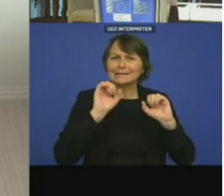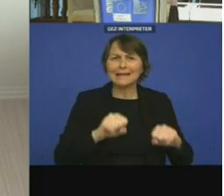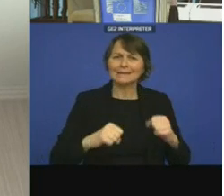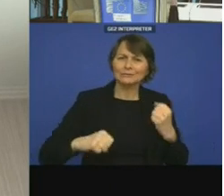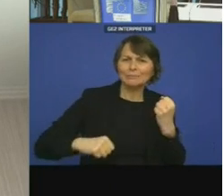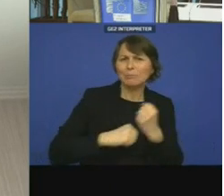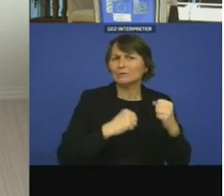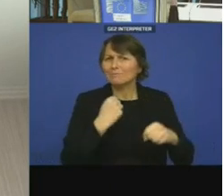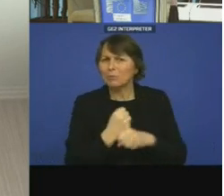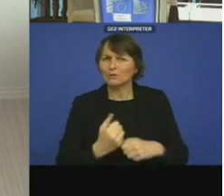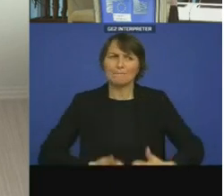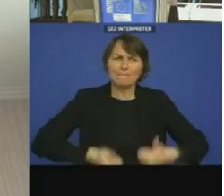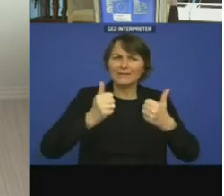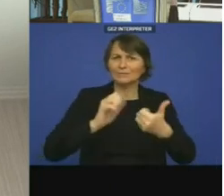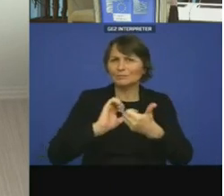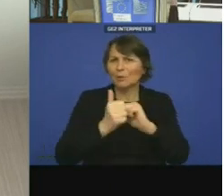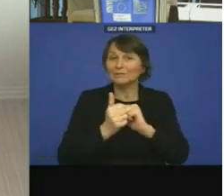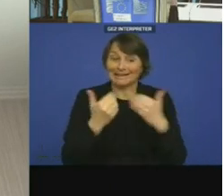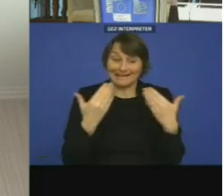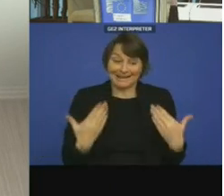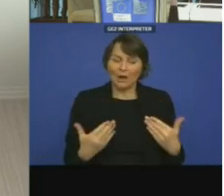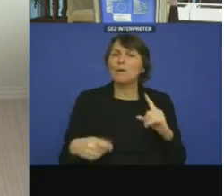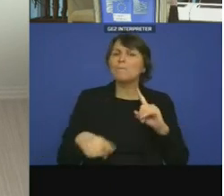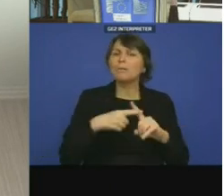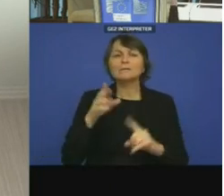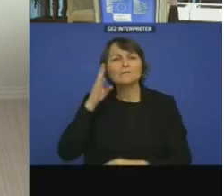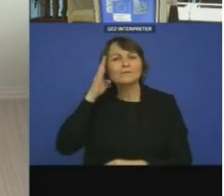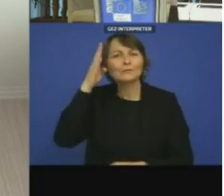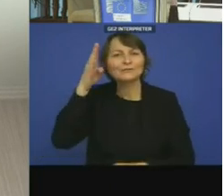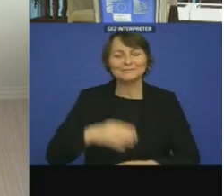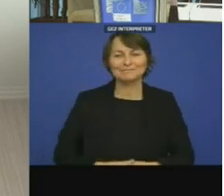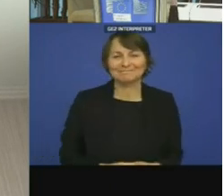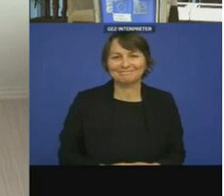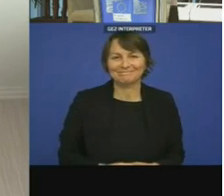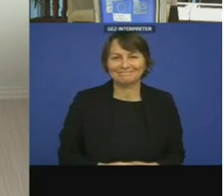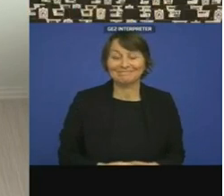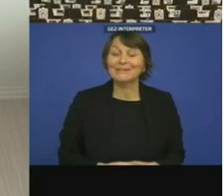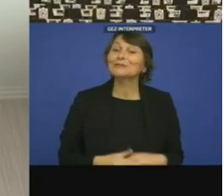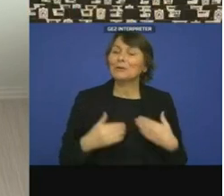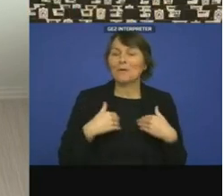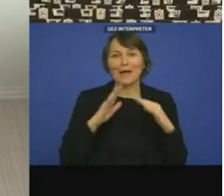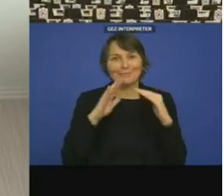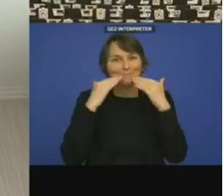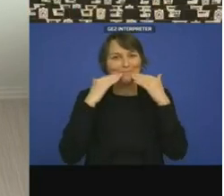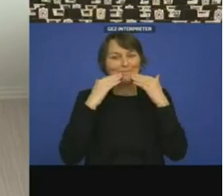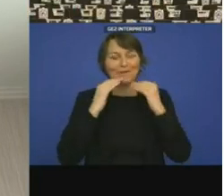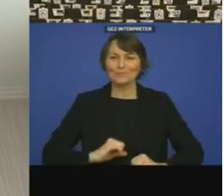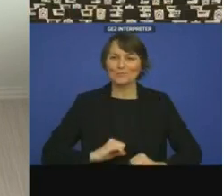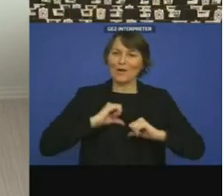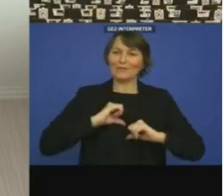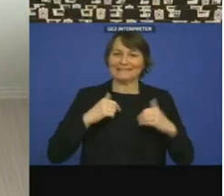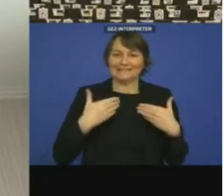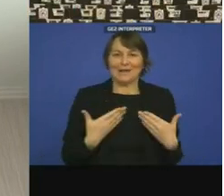sport today's and in the future. For all these reasons, I'm very proud that we, European